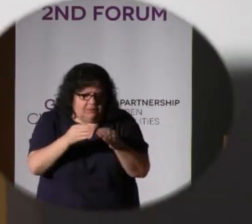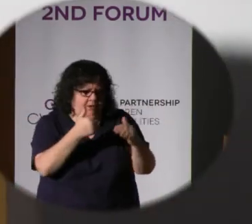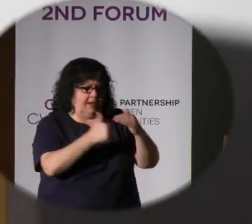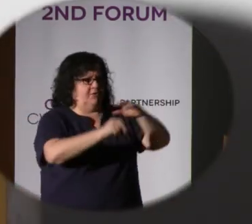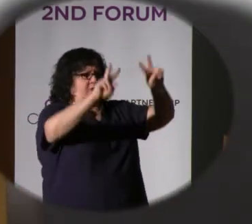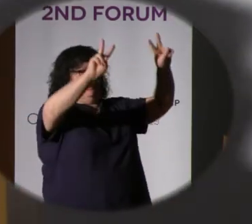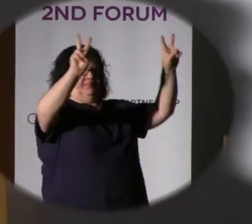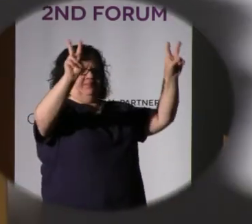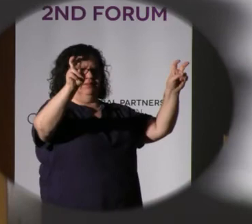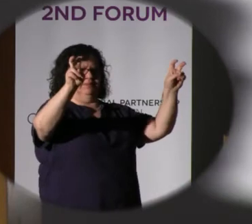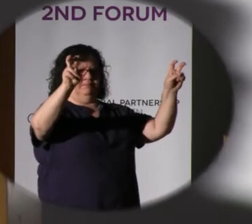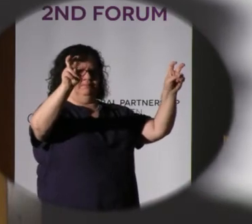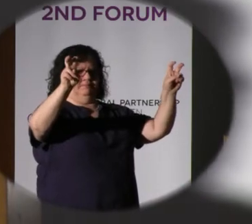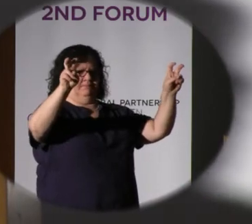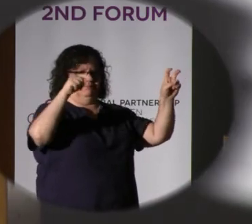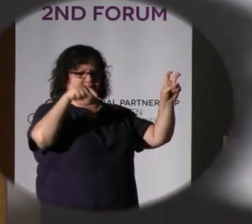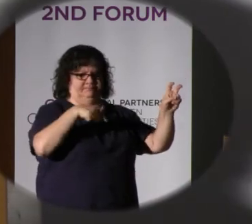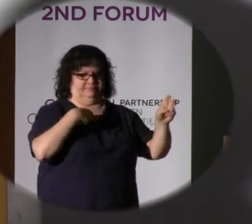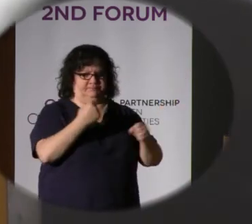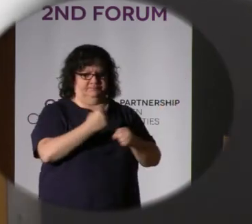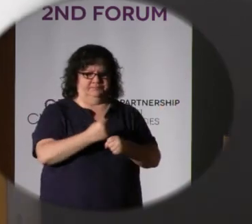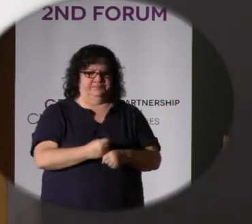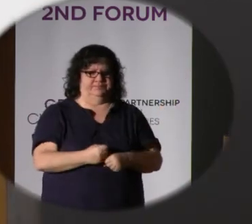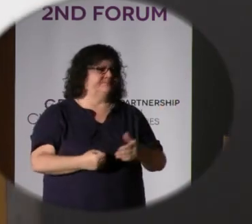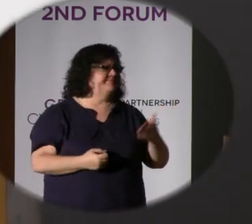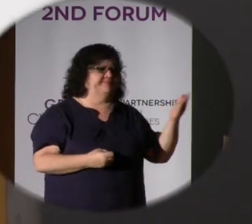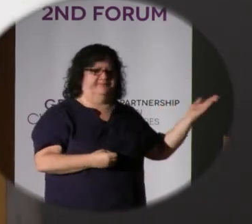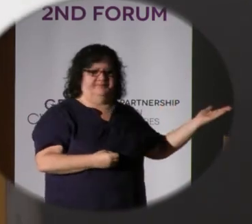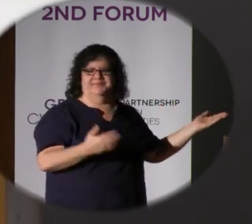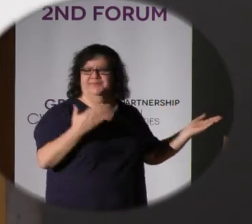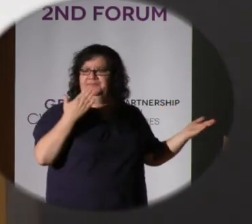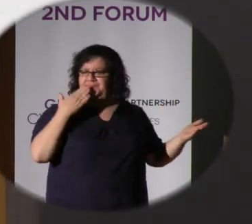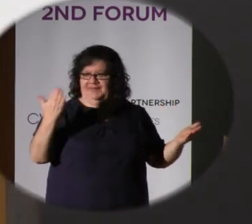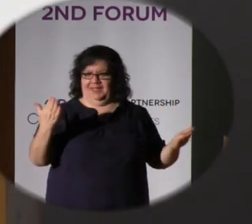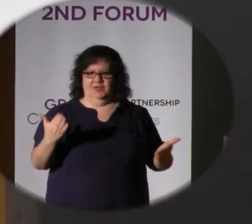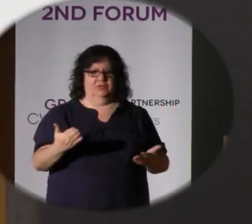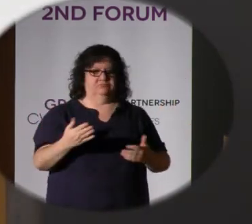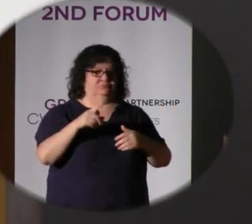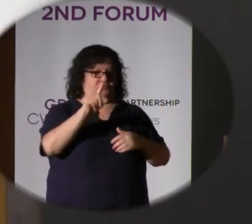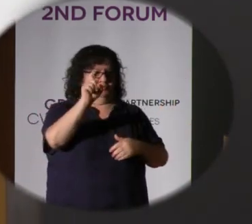a coffee break. Do I see, in the back?